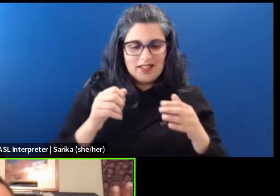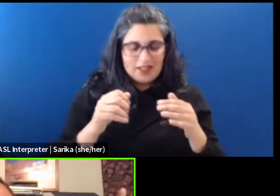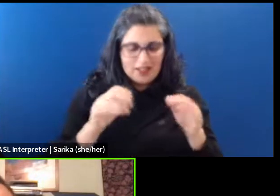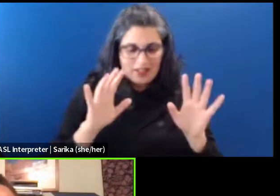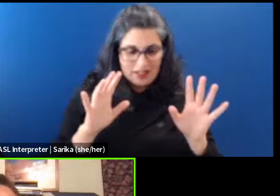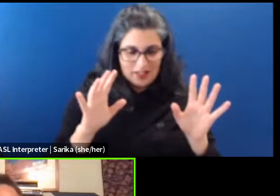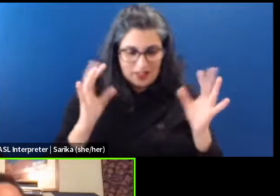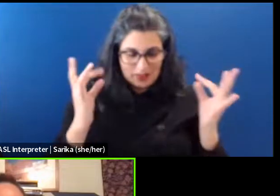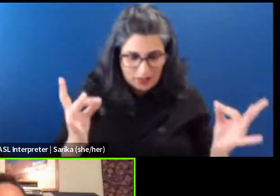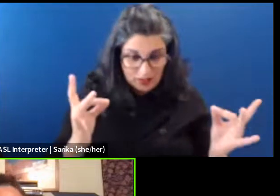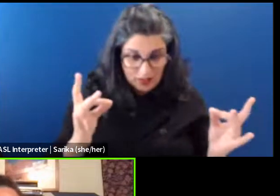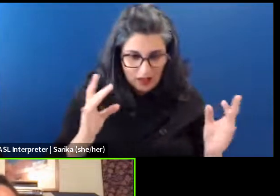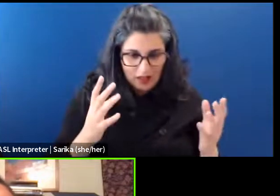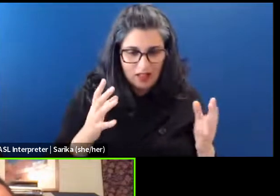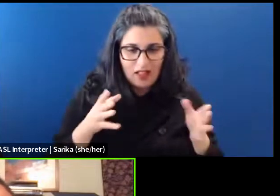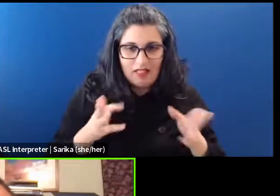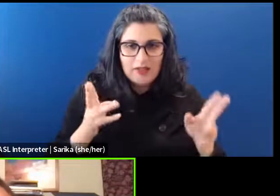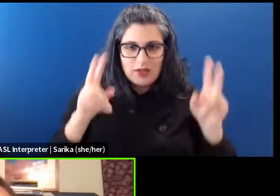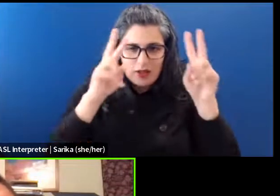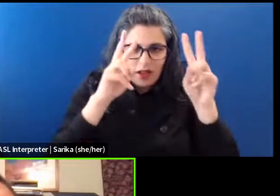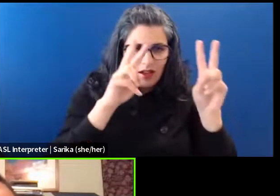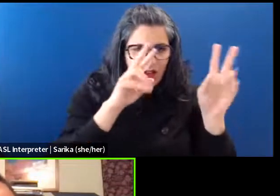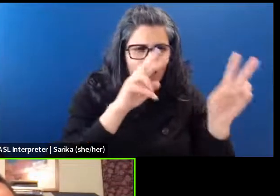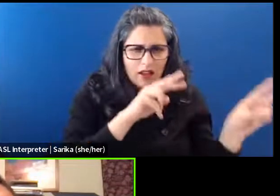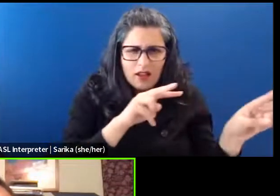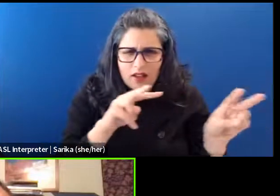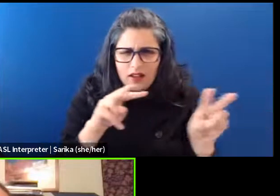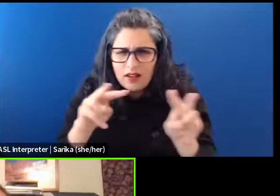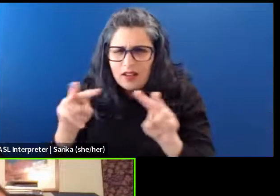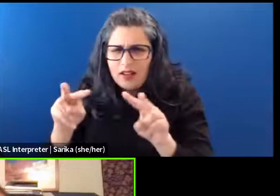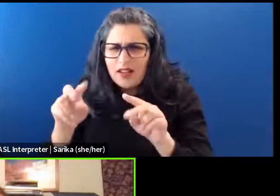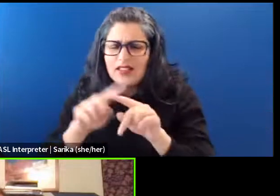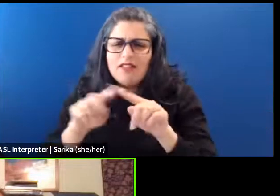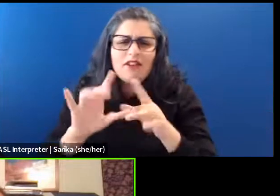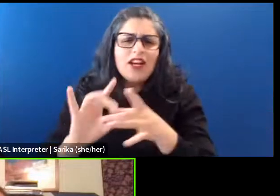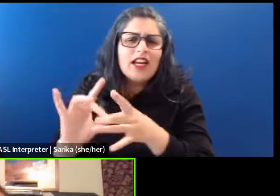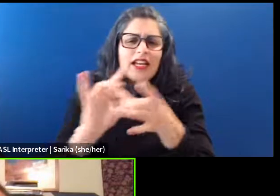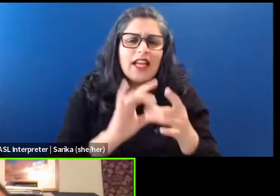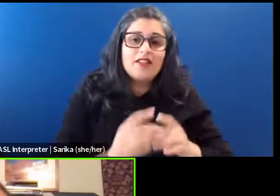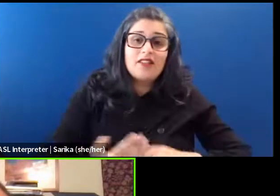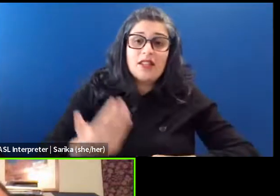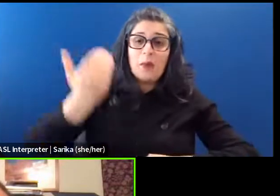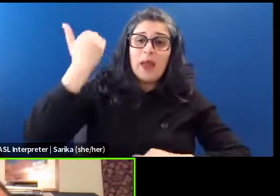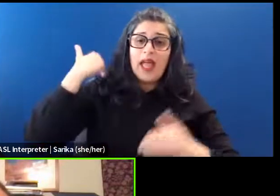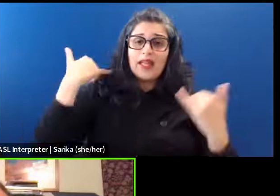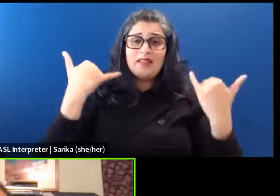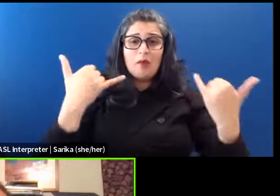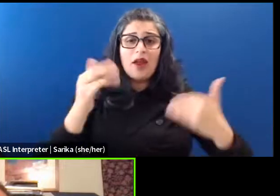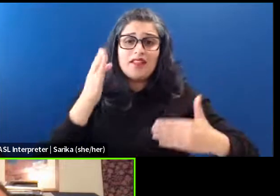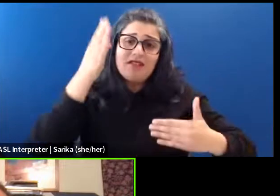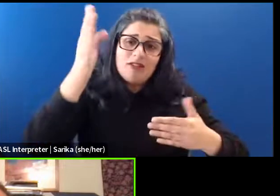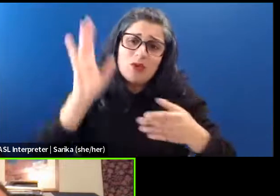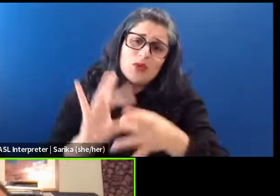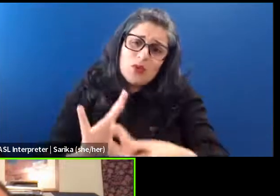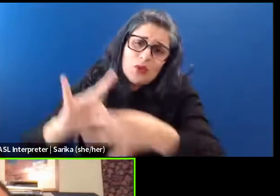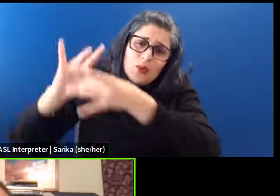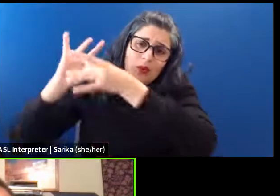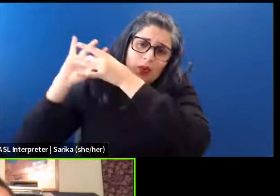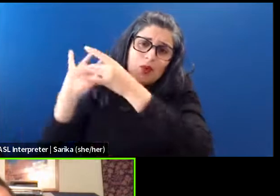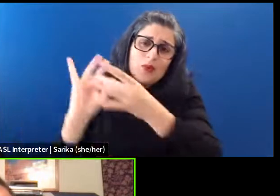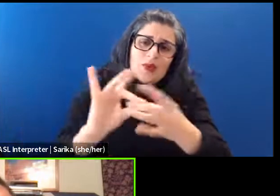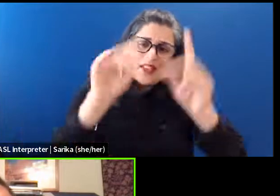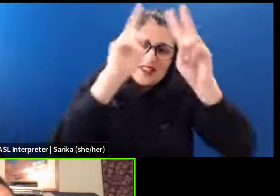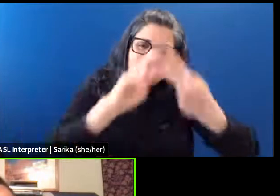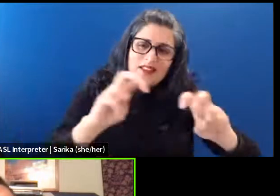connections, past, present, future, breaks down all of these